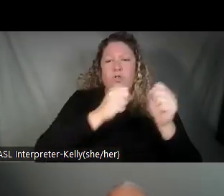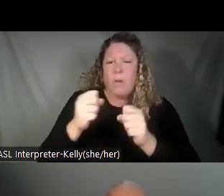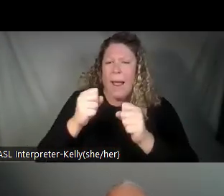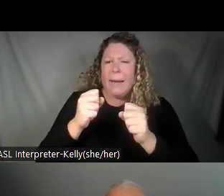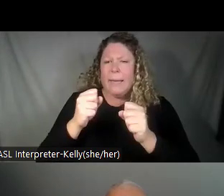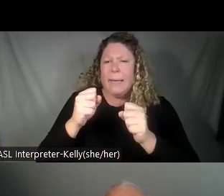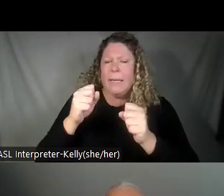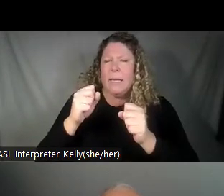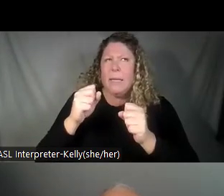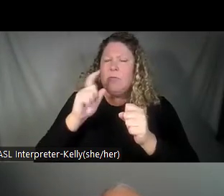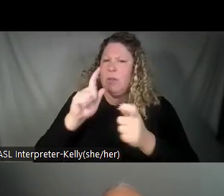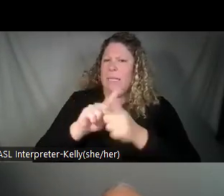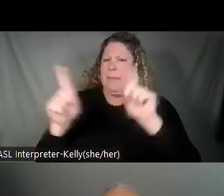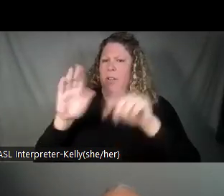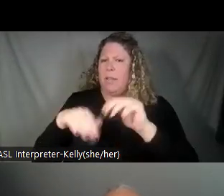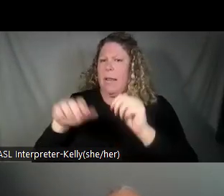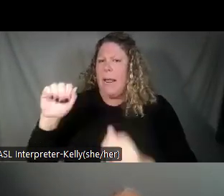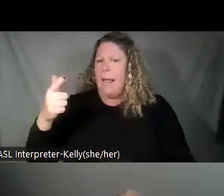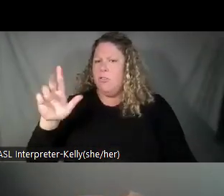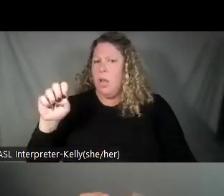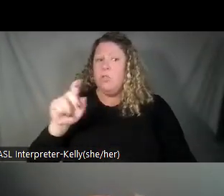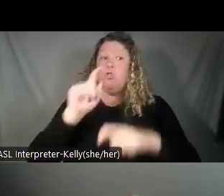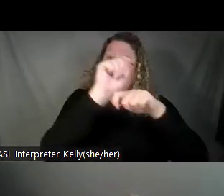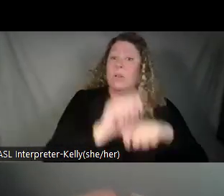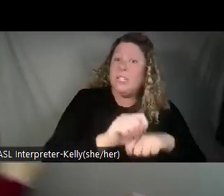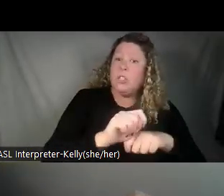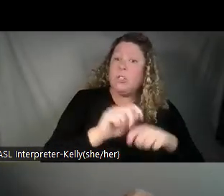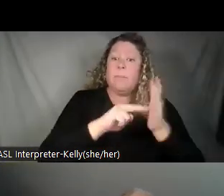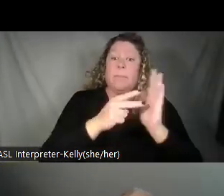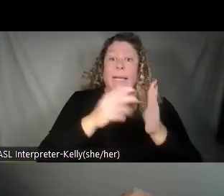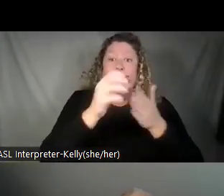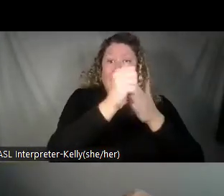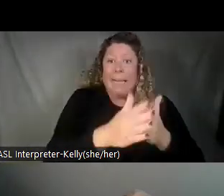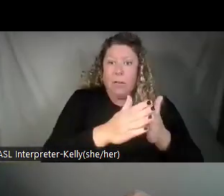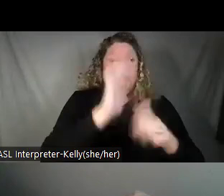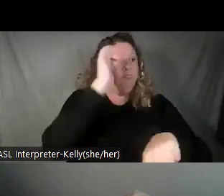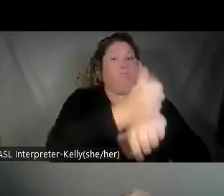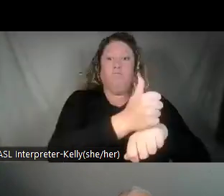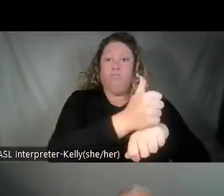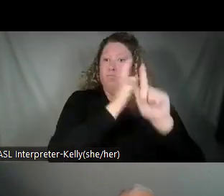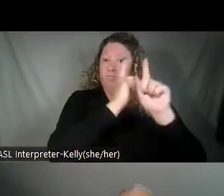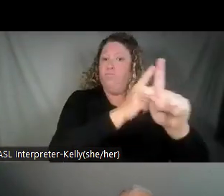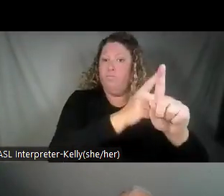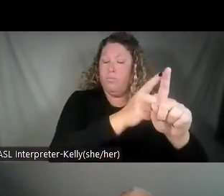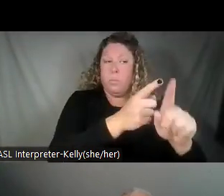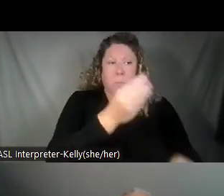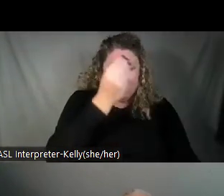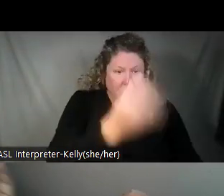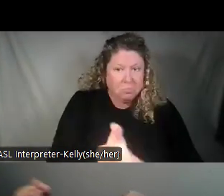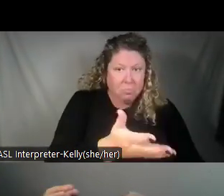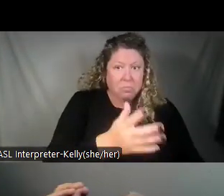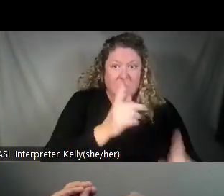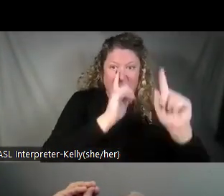agile organization. In a traditional organization, the leaders think of this is the direction we want to go, and they tell the operations there we want to